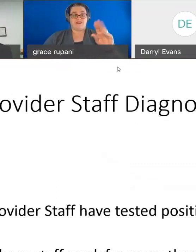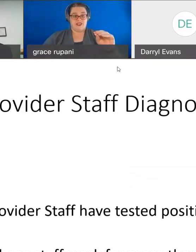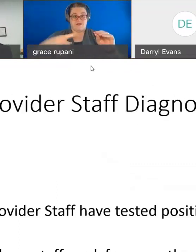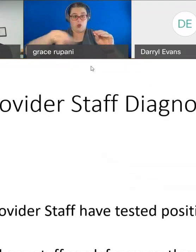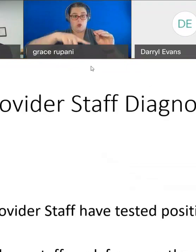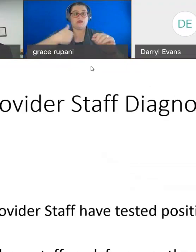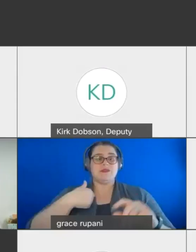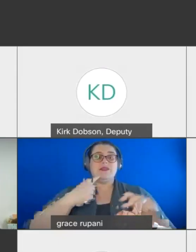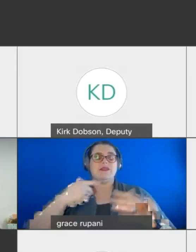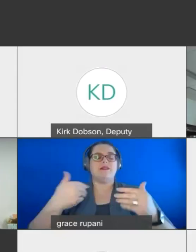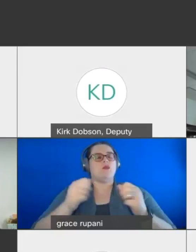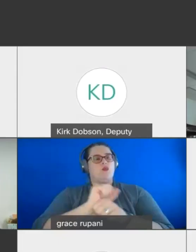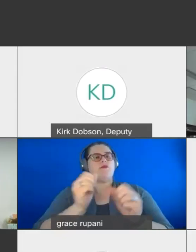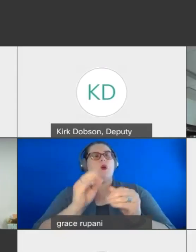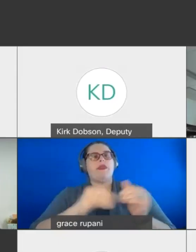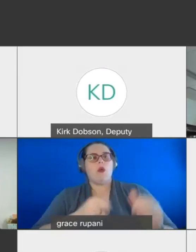died from COVID.